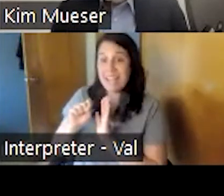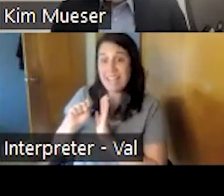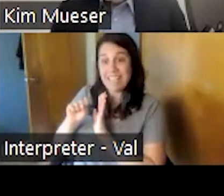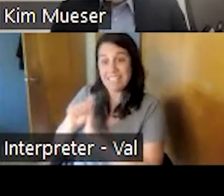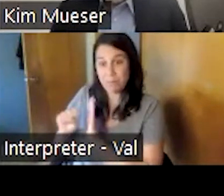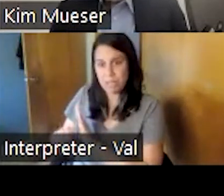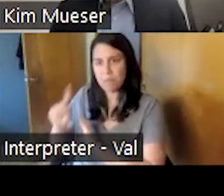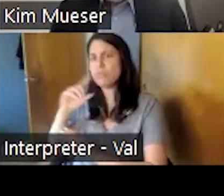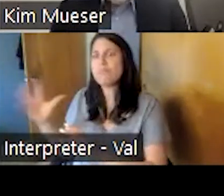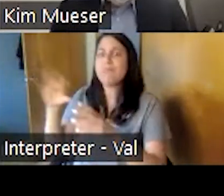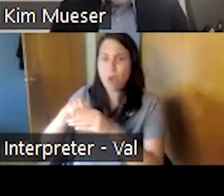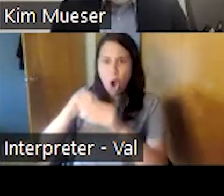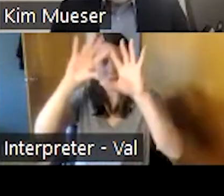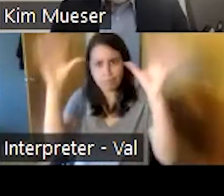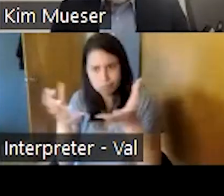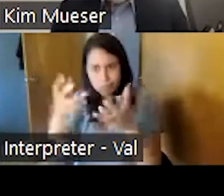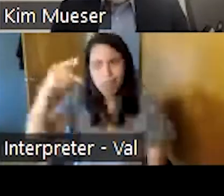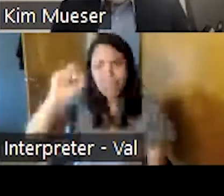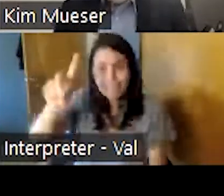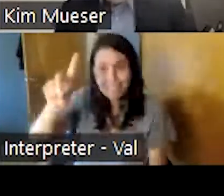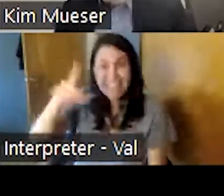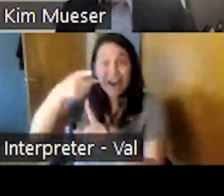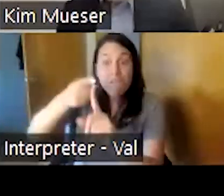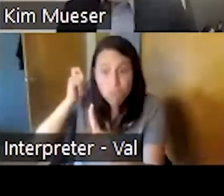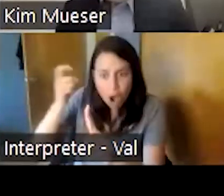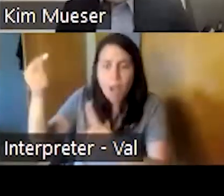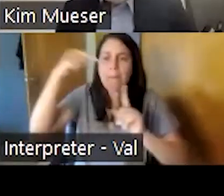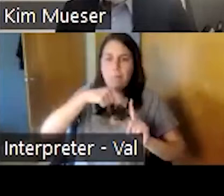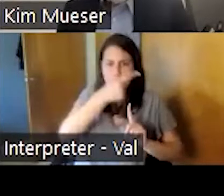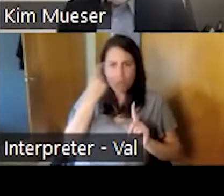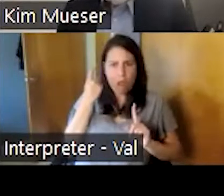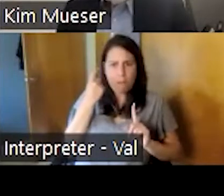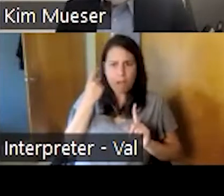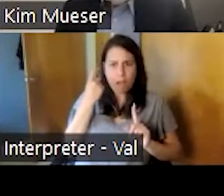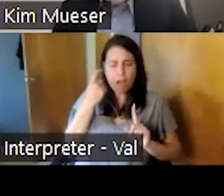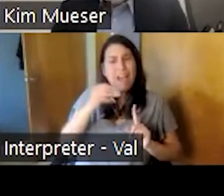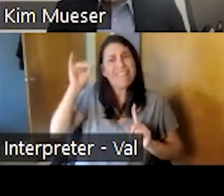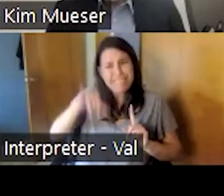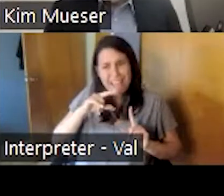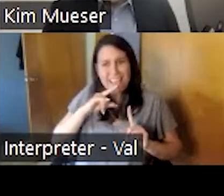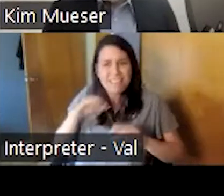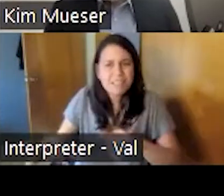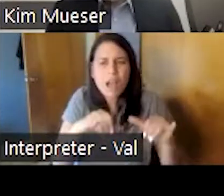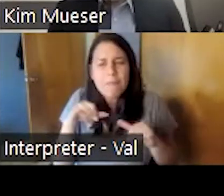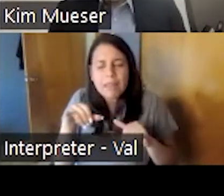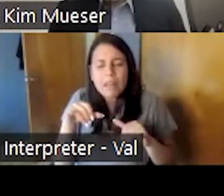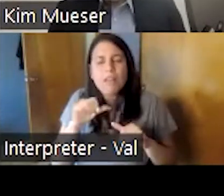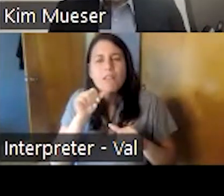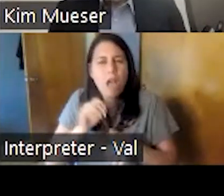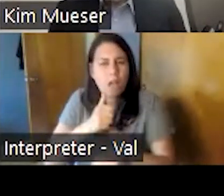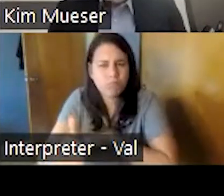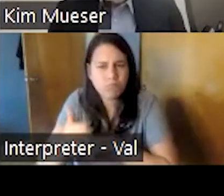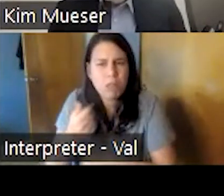stress disorder caused by a traumatic event, and that is common and not your fault. So I think it provides a more benign interpretation for